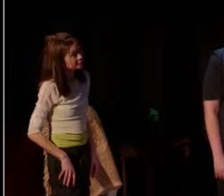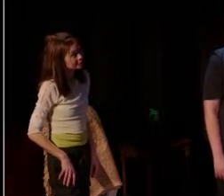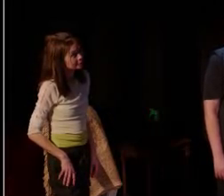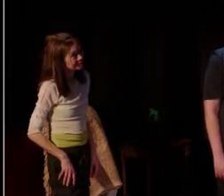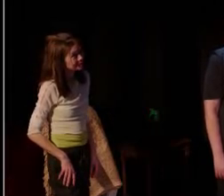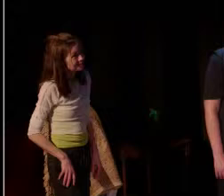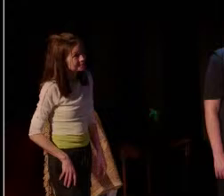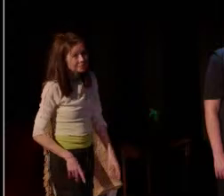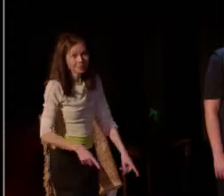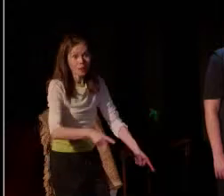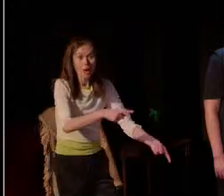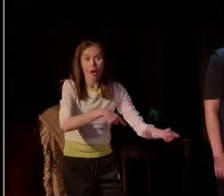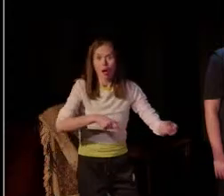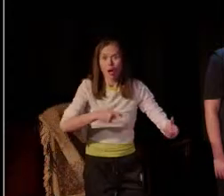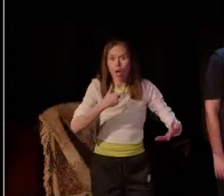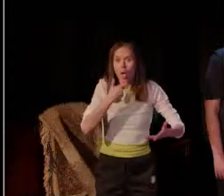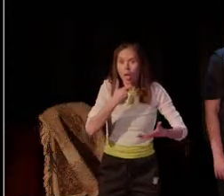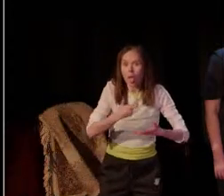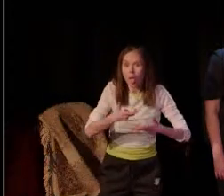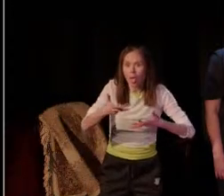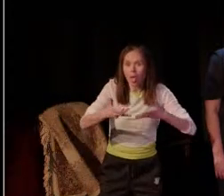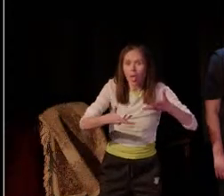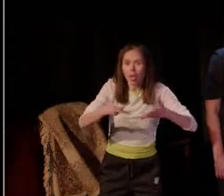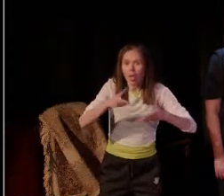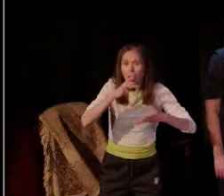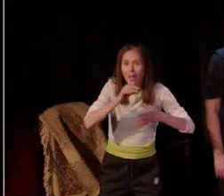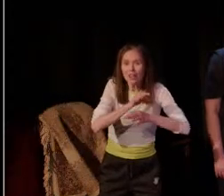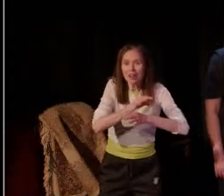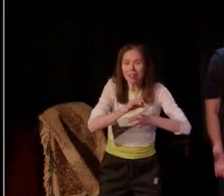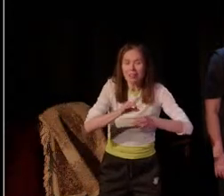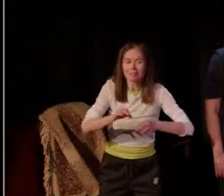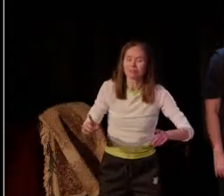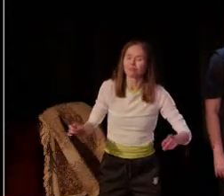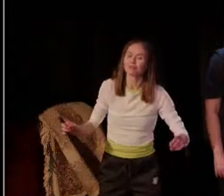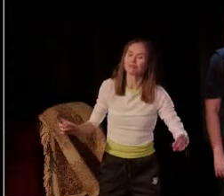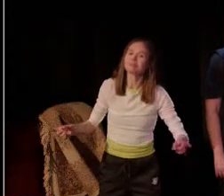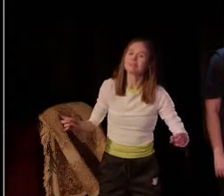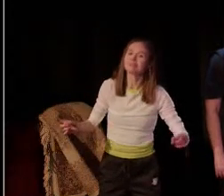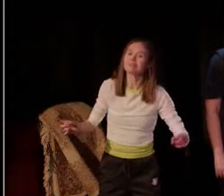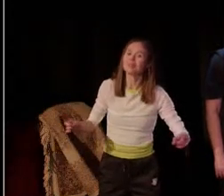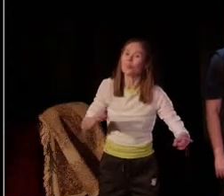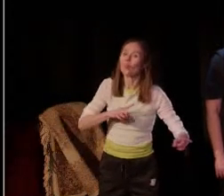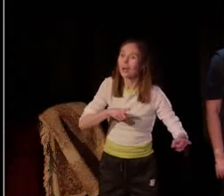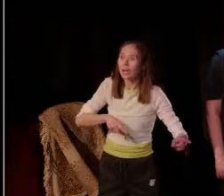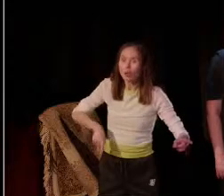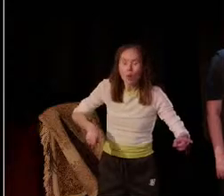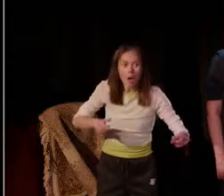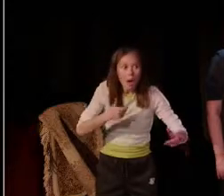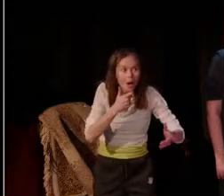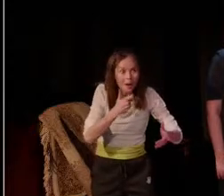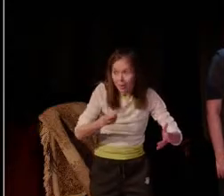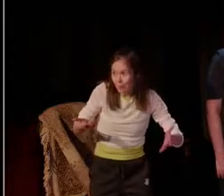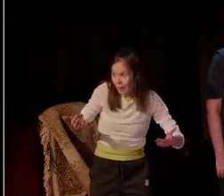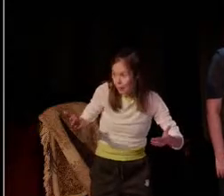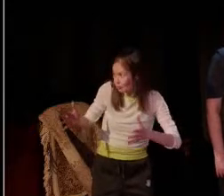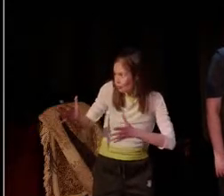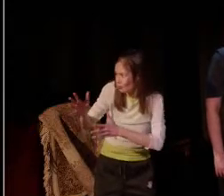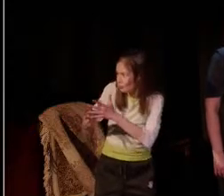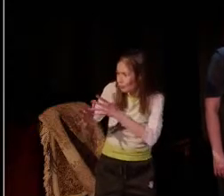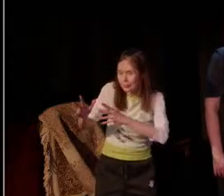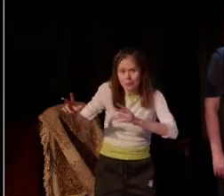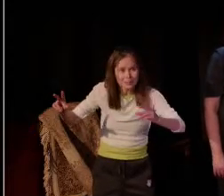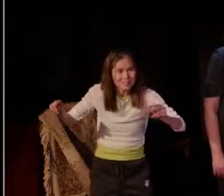I like your silence. It does well reflect your wonder, but now speak.